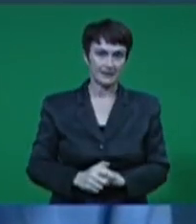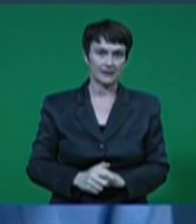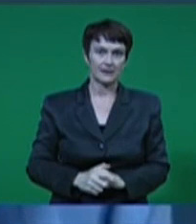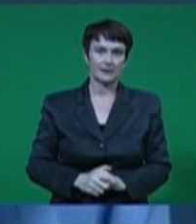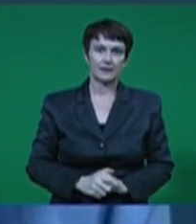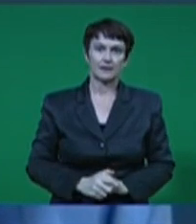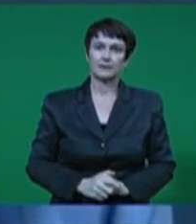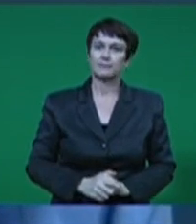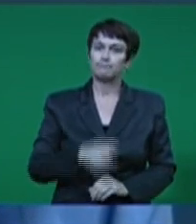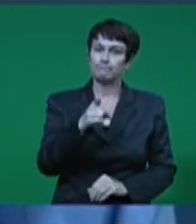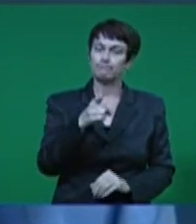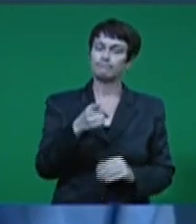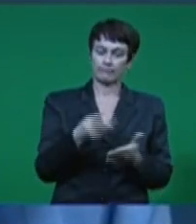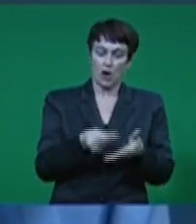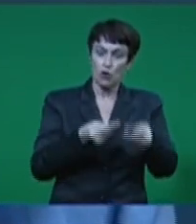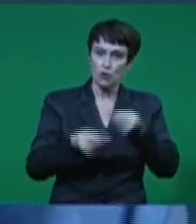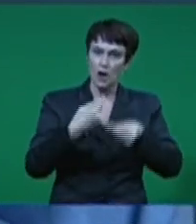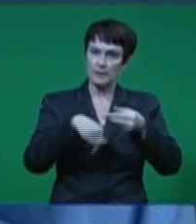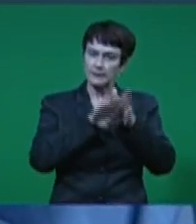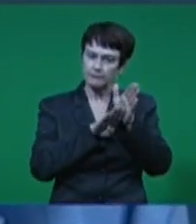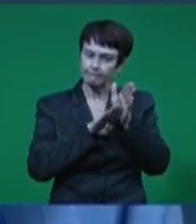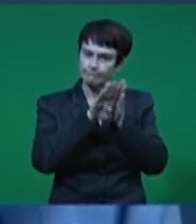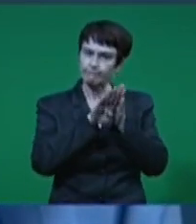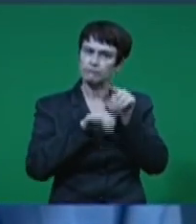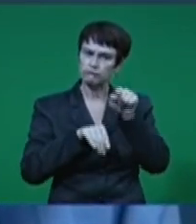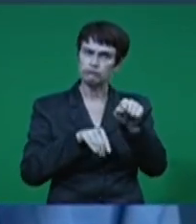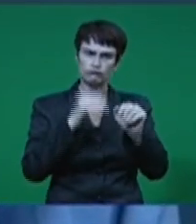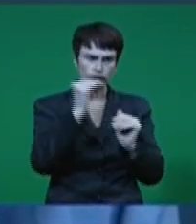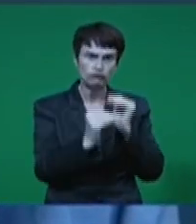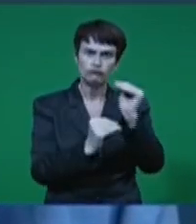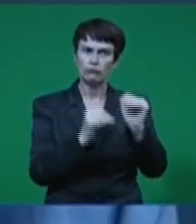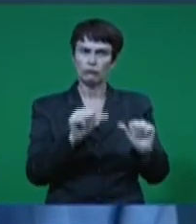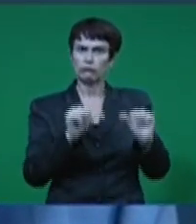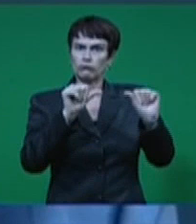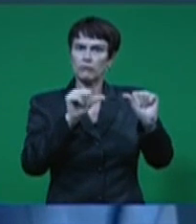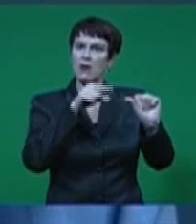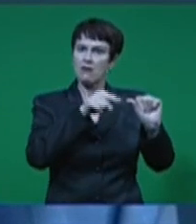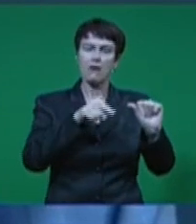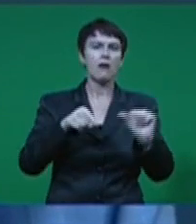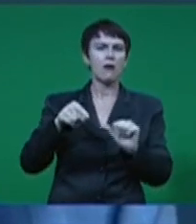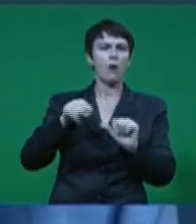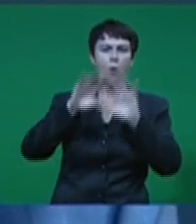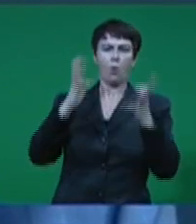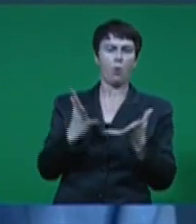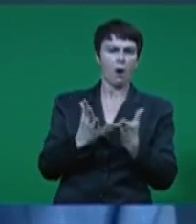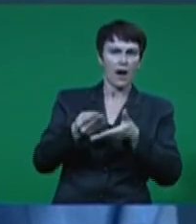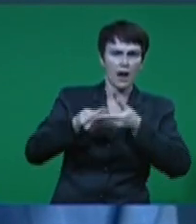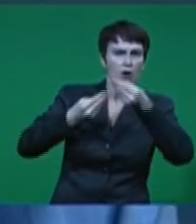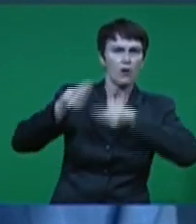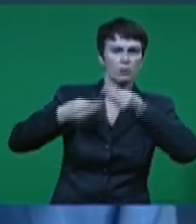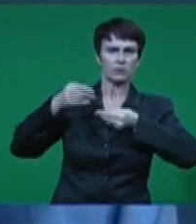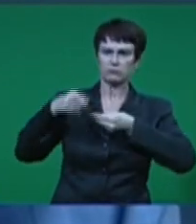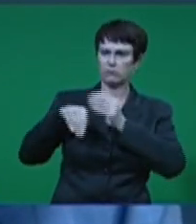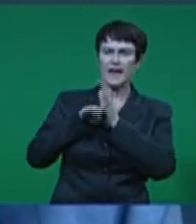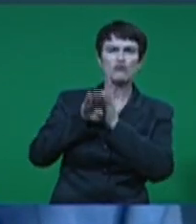in advanced economies remain accommodative, high global inflation and greater uncertainty about global interest